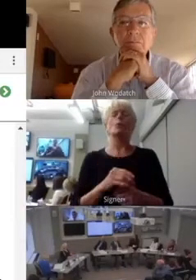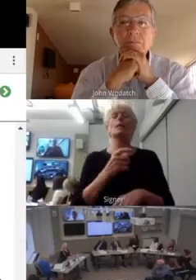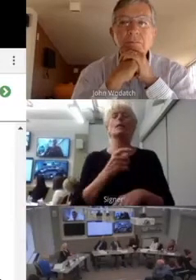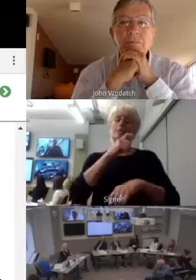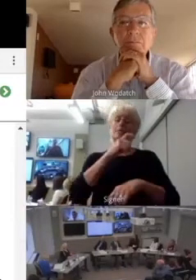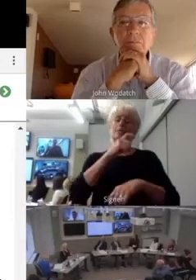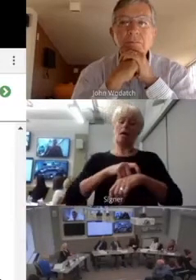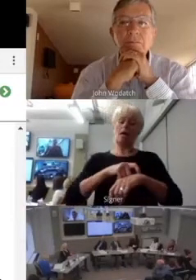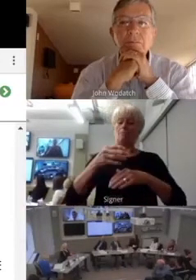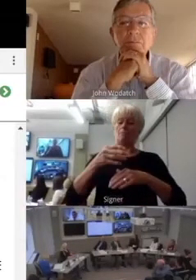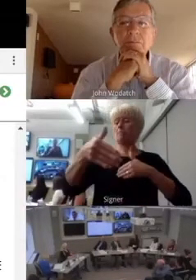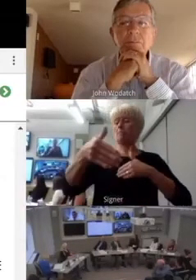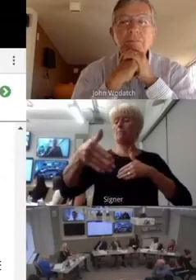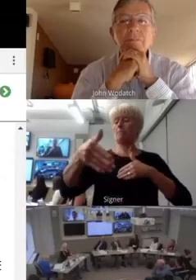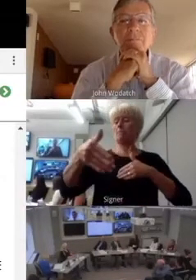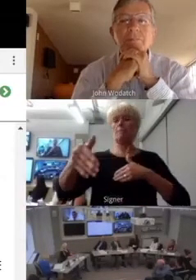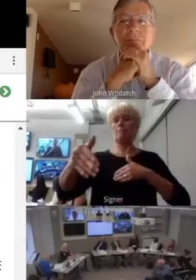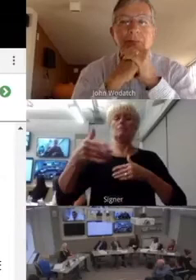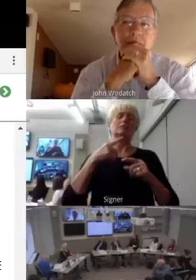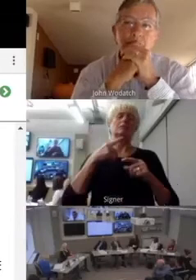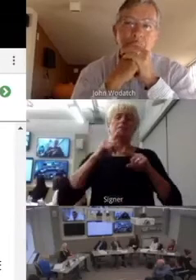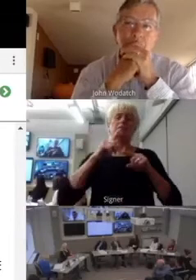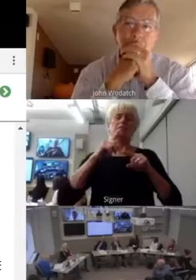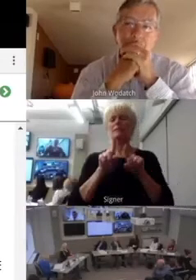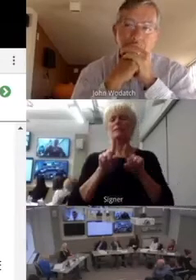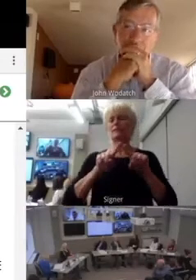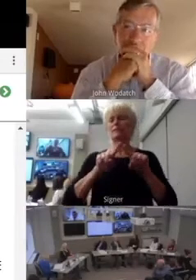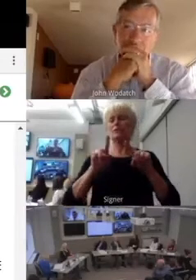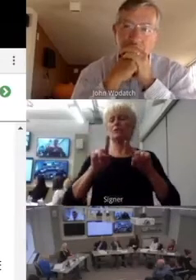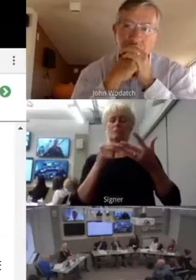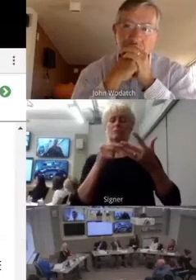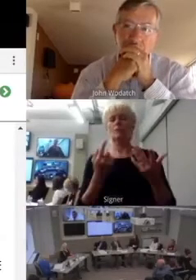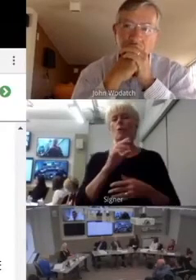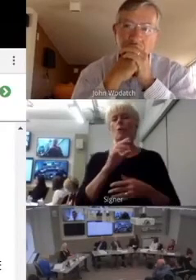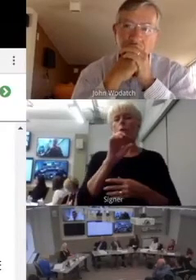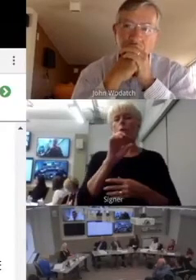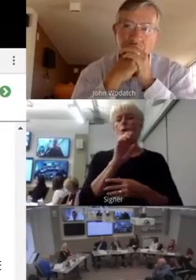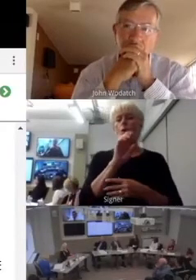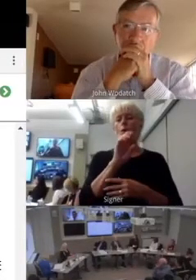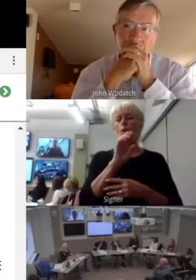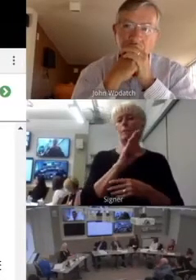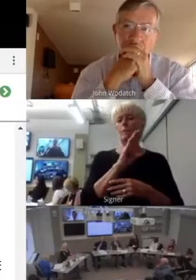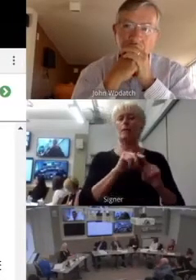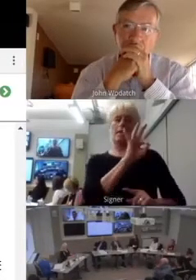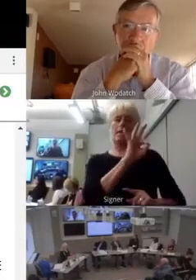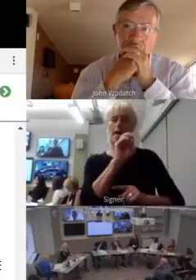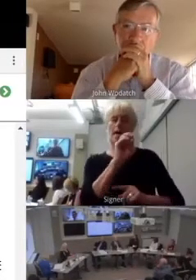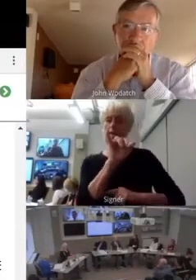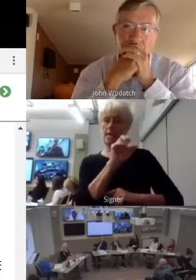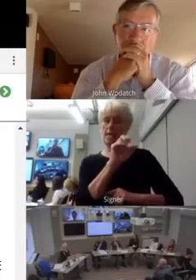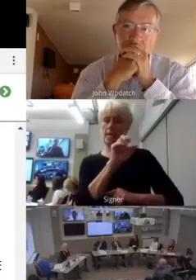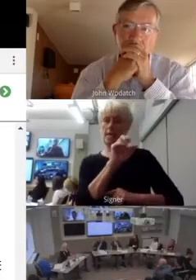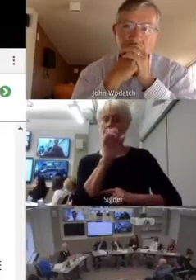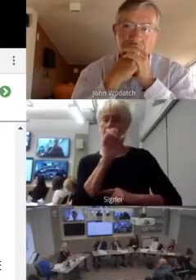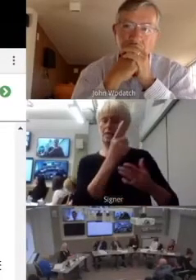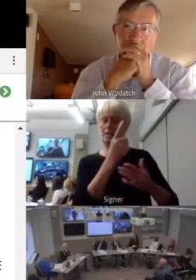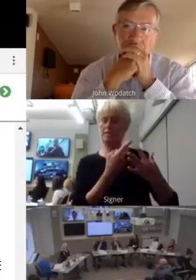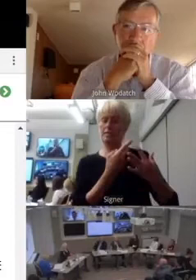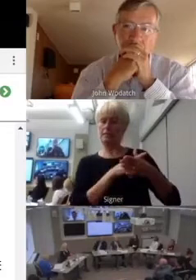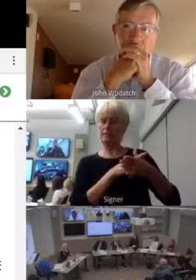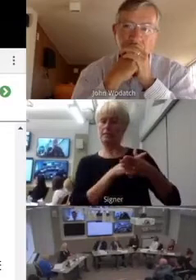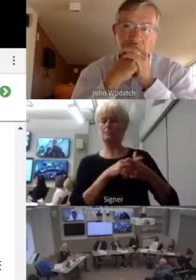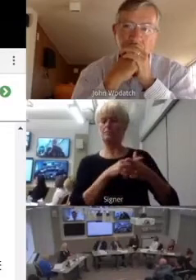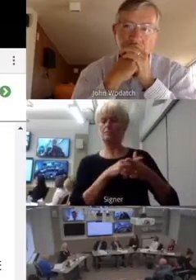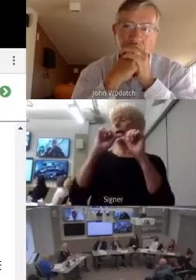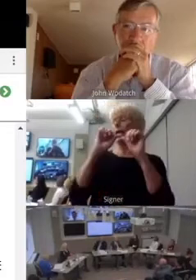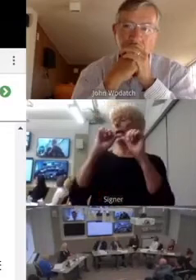factors. OMB has 90 days for its initial review. Agencies have to provide a minimum of 30 days for public